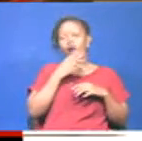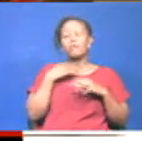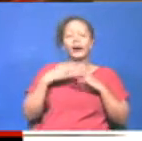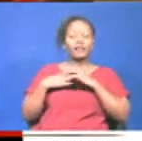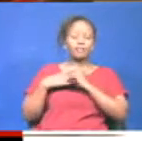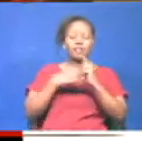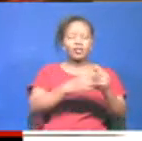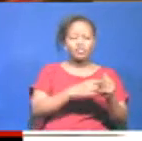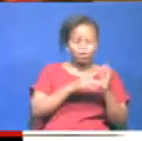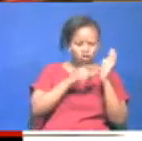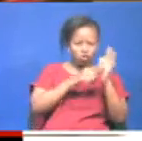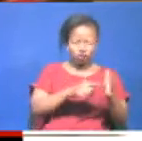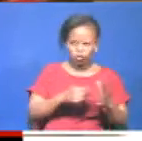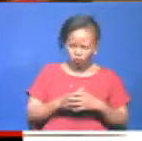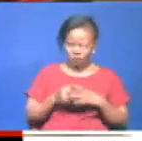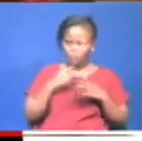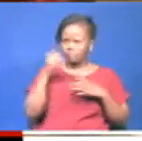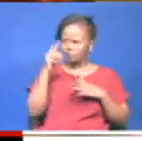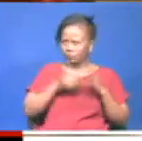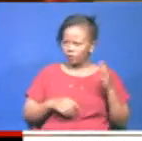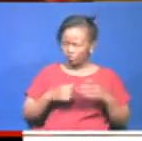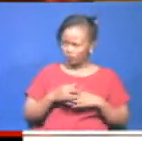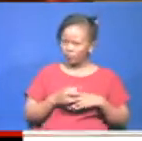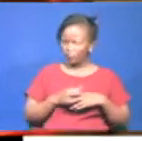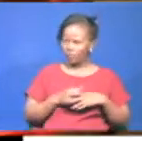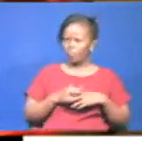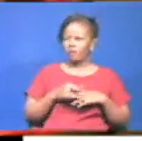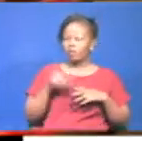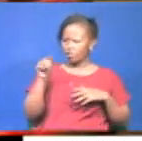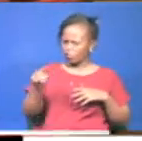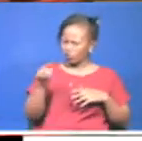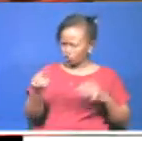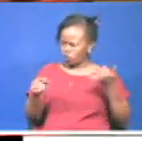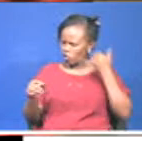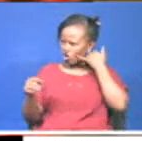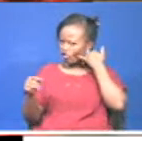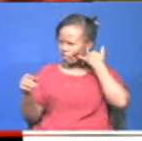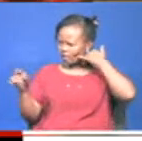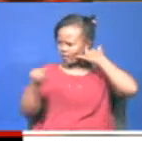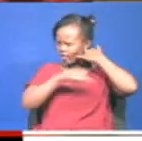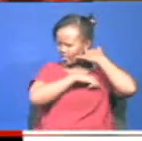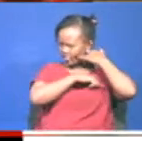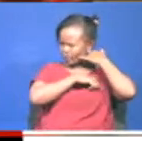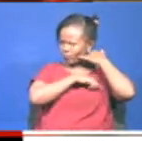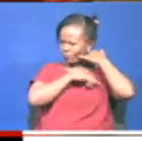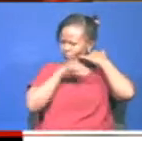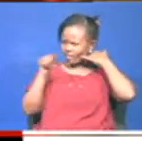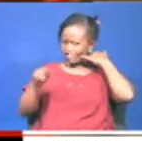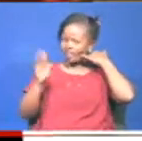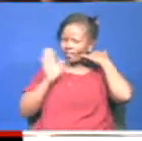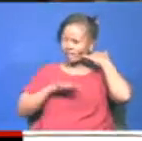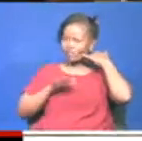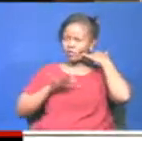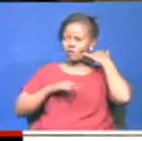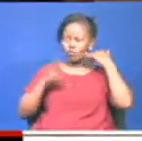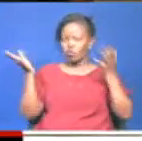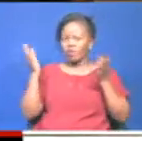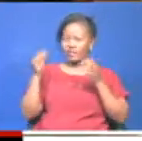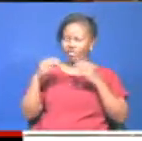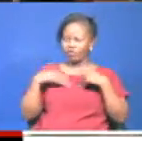muonyeshe nikamwambia usitoe chochote hapa. Kikia subjivu simu. Hii mama imesemekana sasa ako hapa.